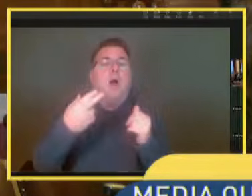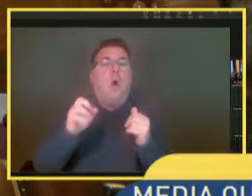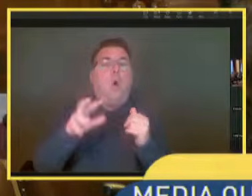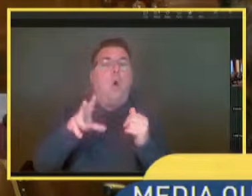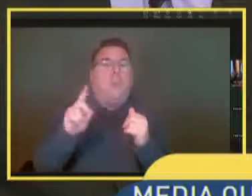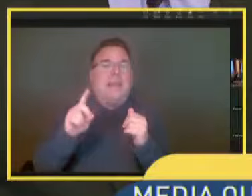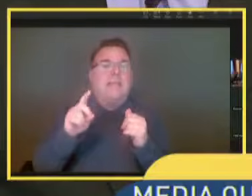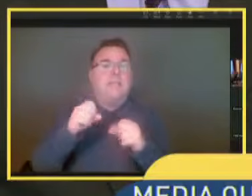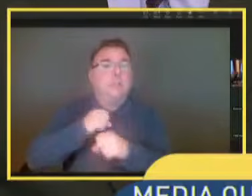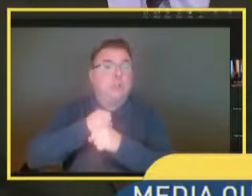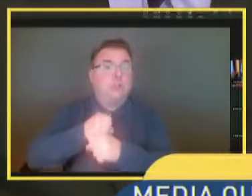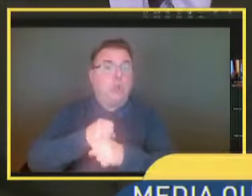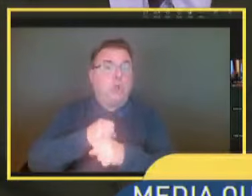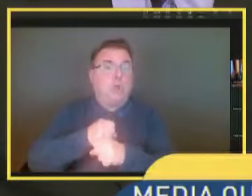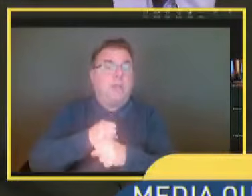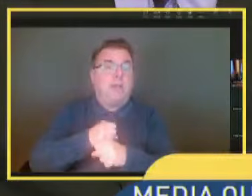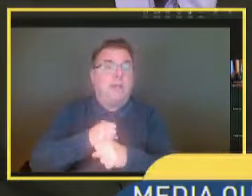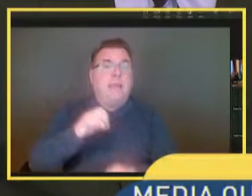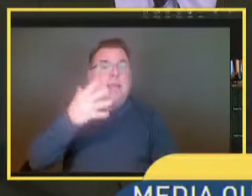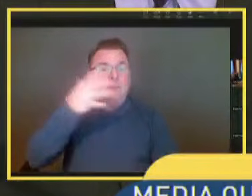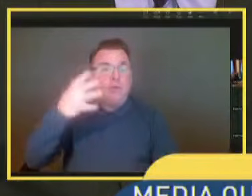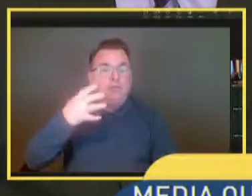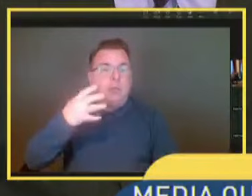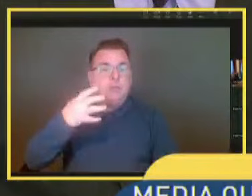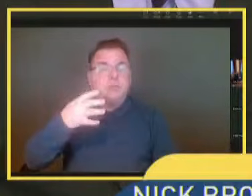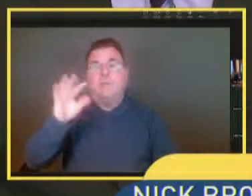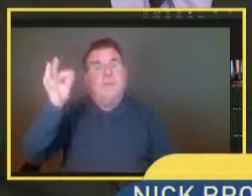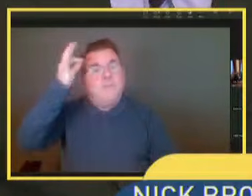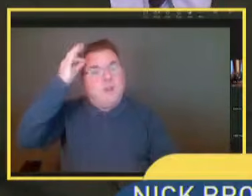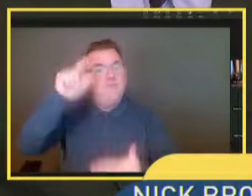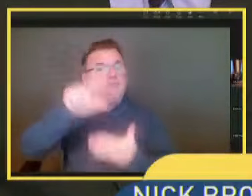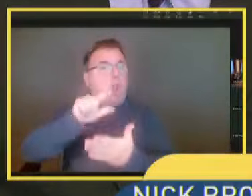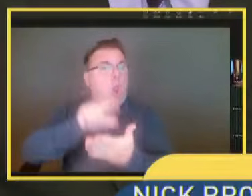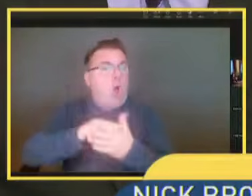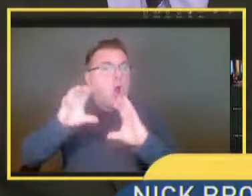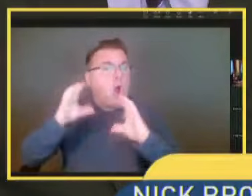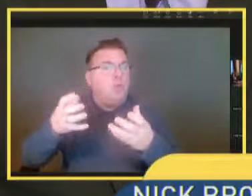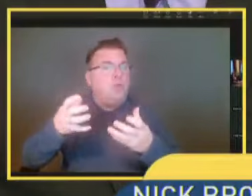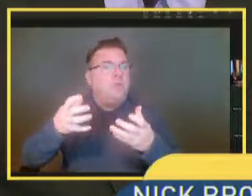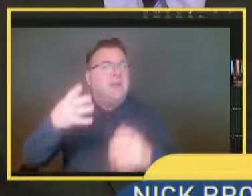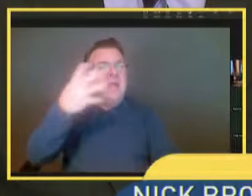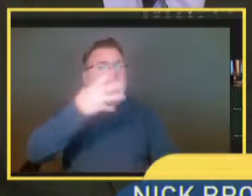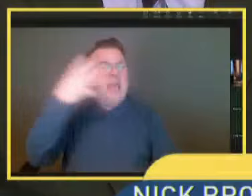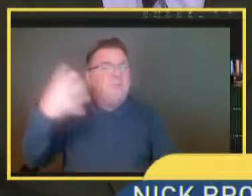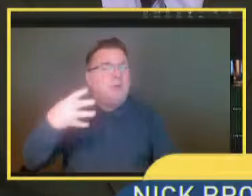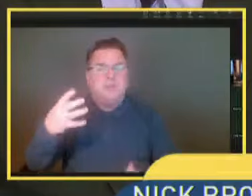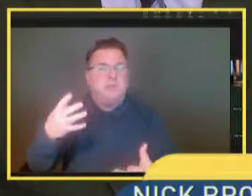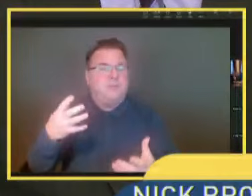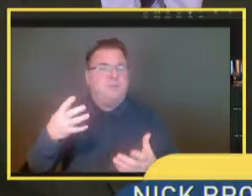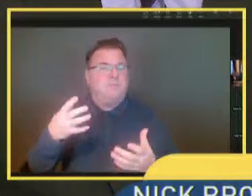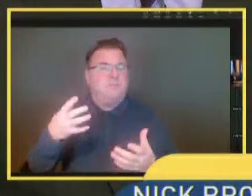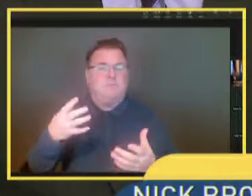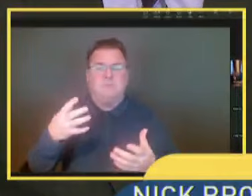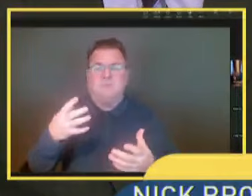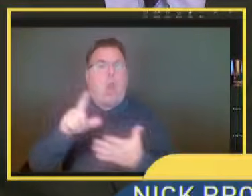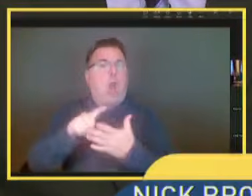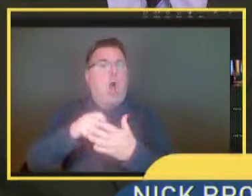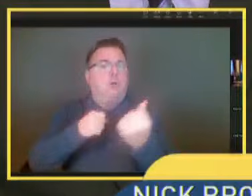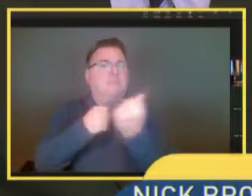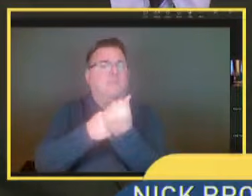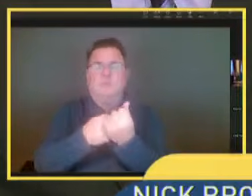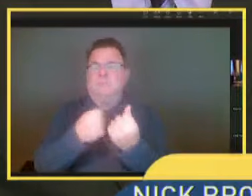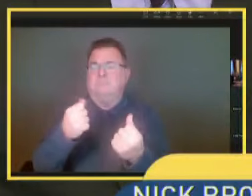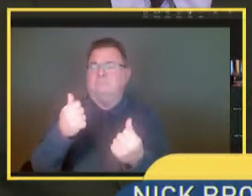enforcement, federal law enforcement has been doing immigration enforcement now for decades in the United States of